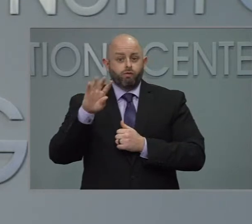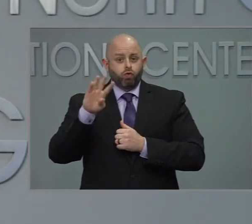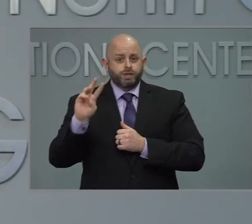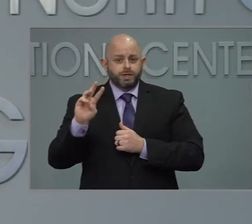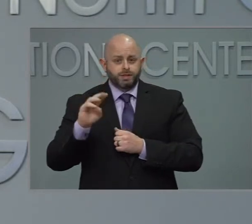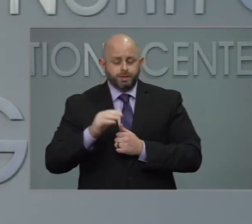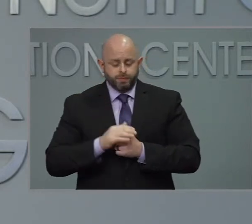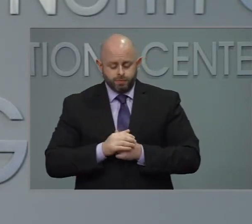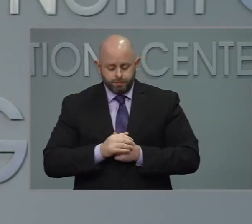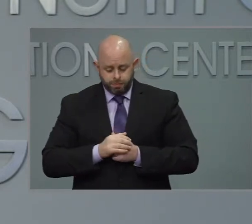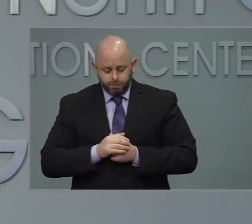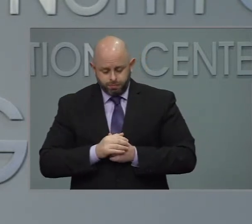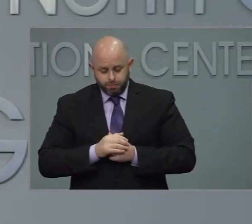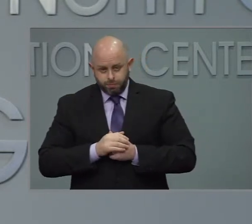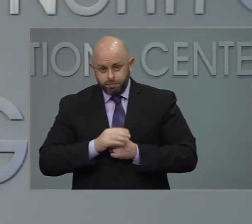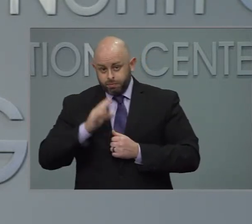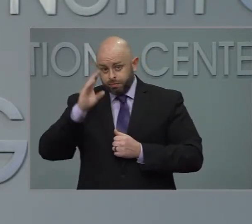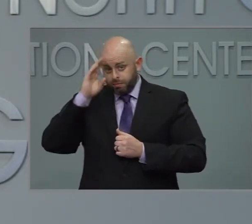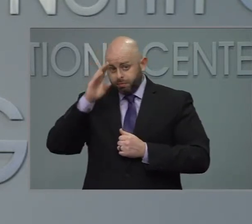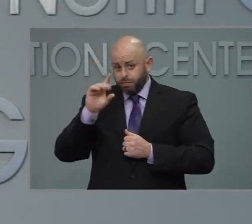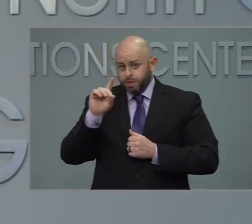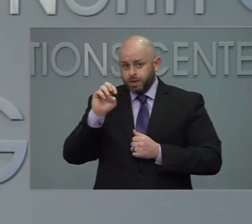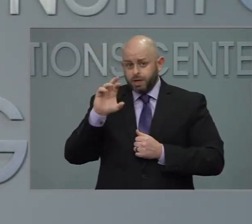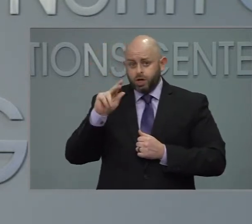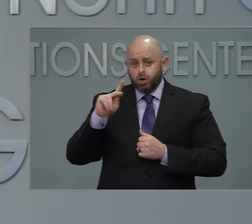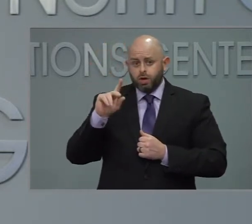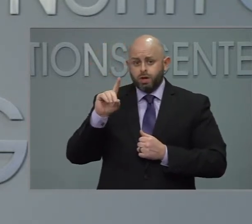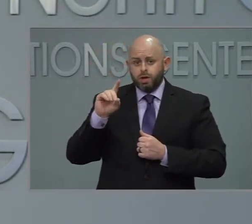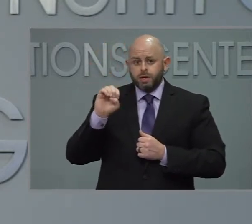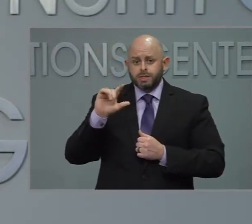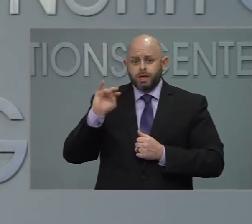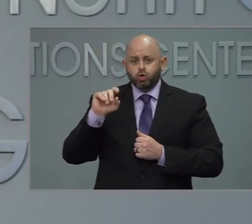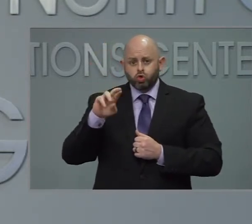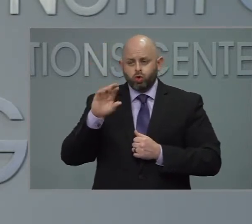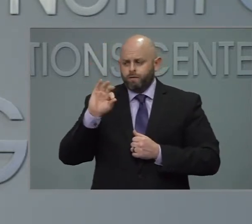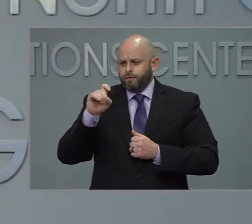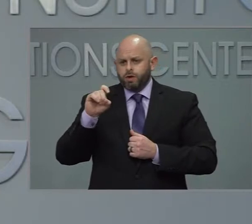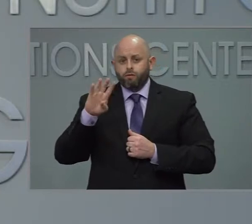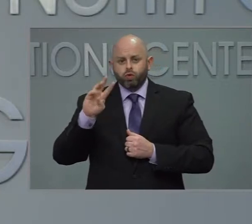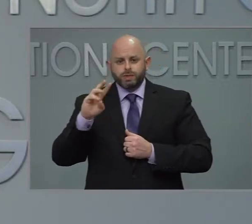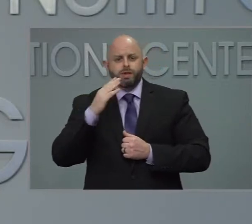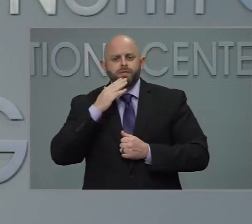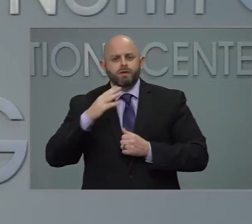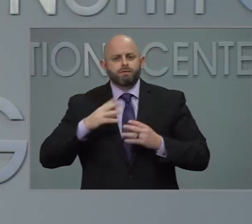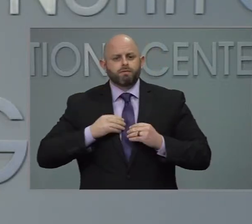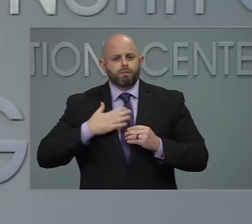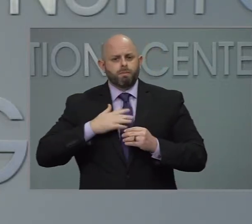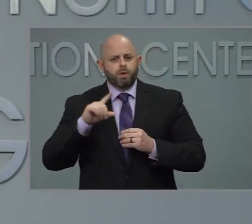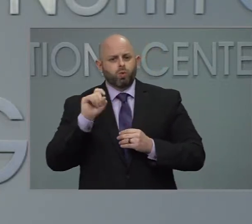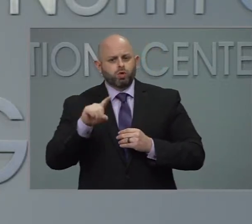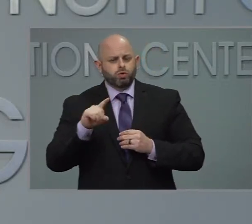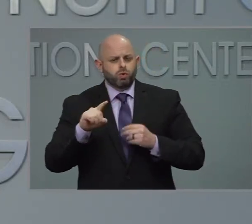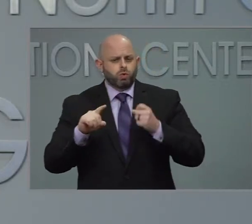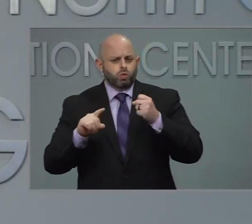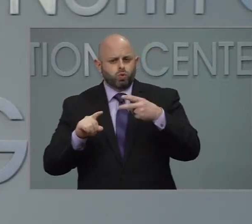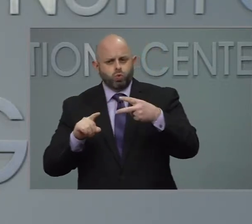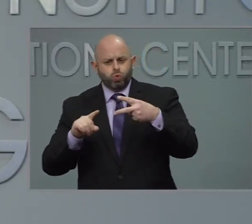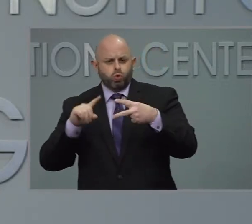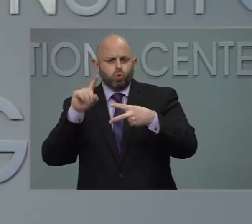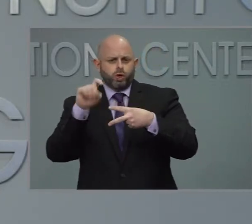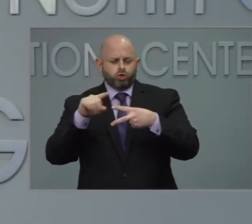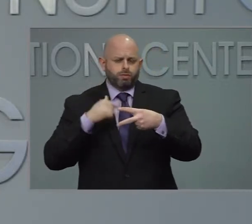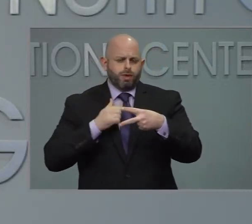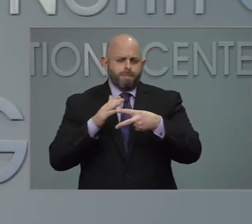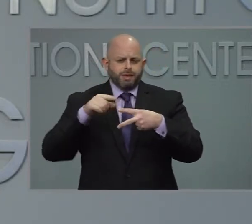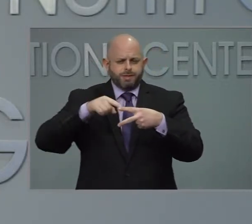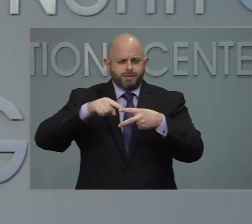Yes, this is Derek Dellinger with Fox 46. Thank you for taking my call. I have actually two questions. I'll just go ahead and ask the first question